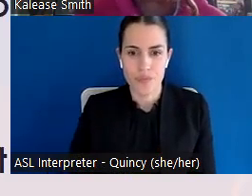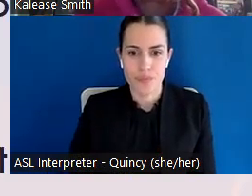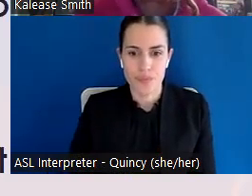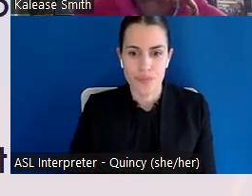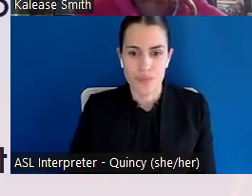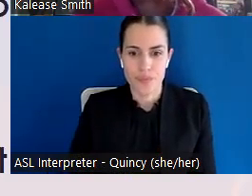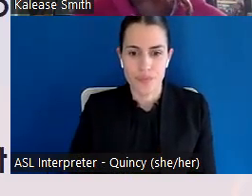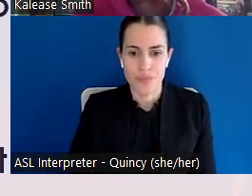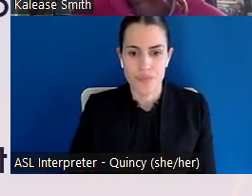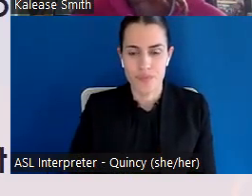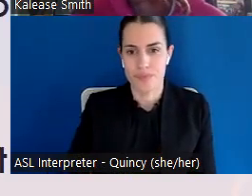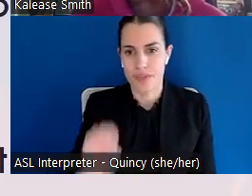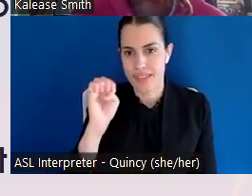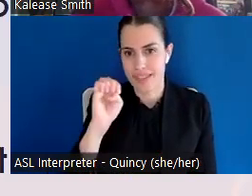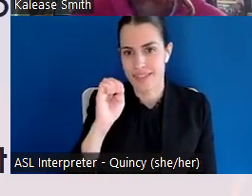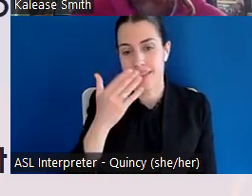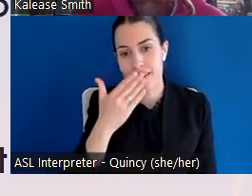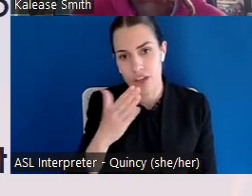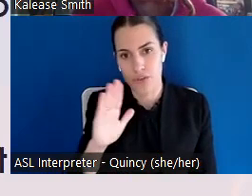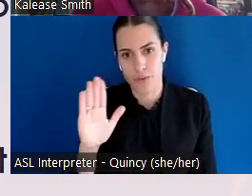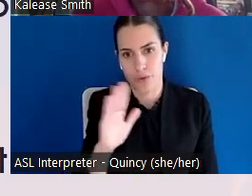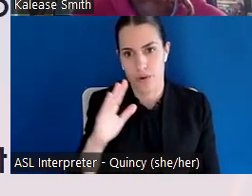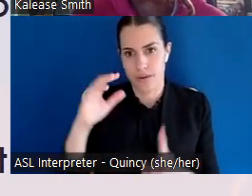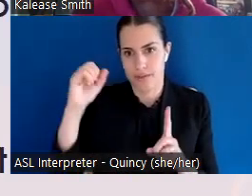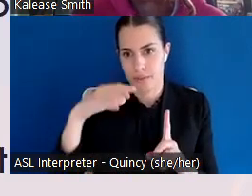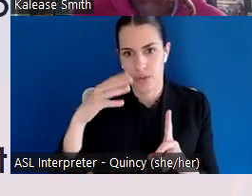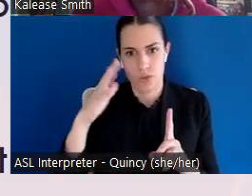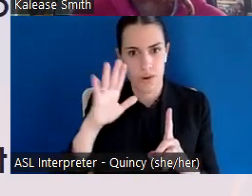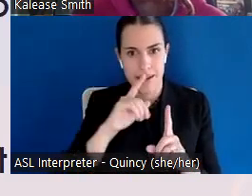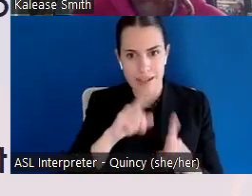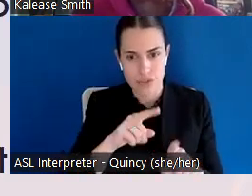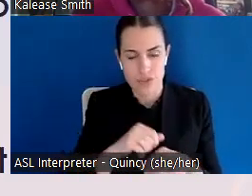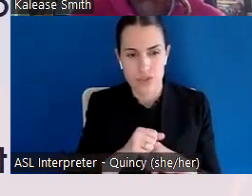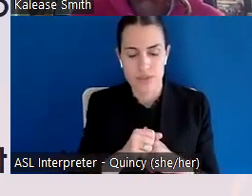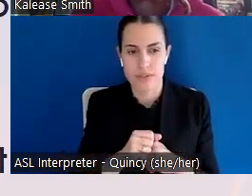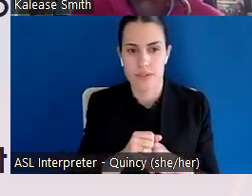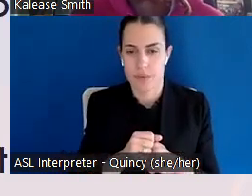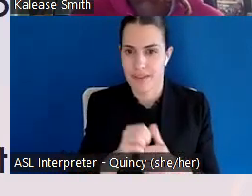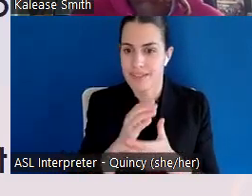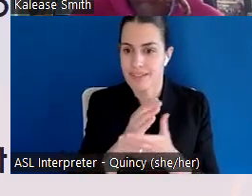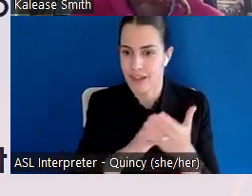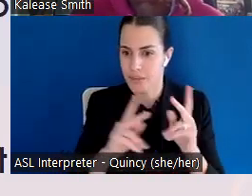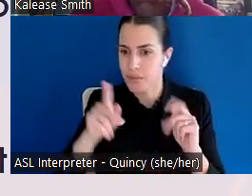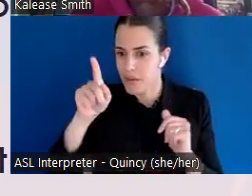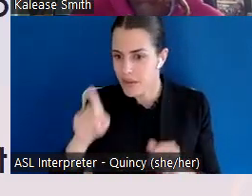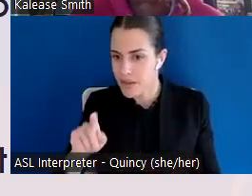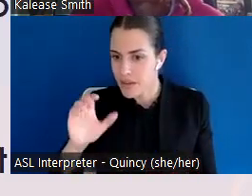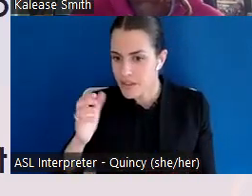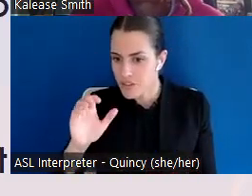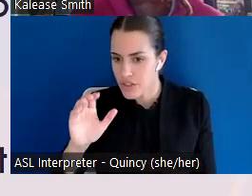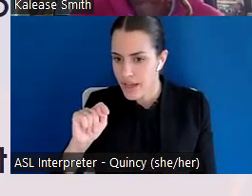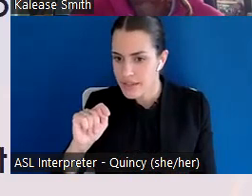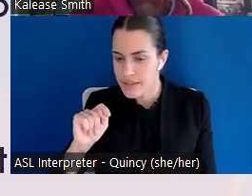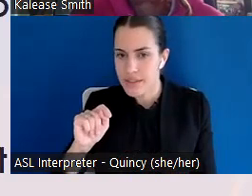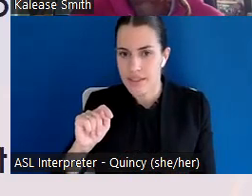Thank you so much for your input and answers. It's great to hear. And we had some folks in the chat also having a discussion while this